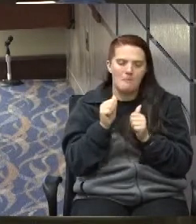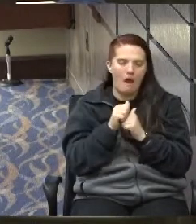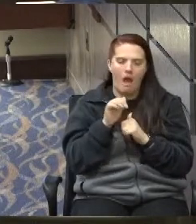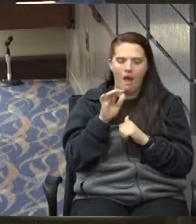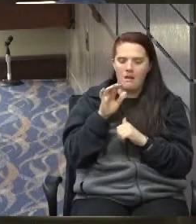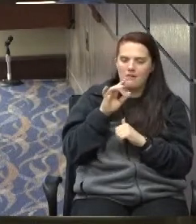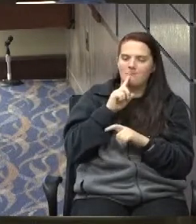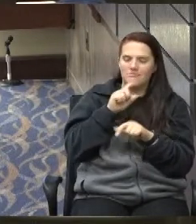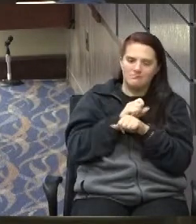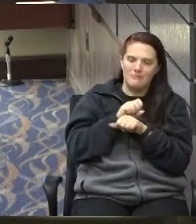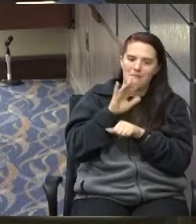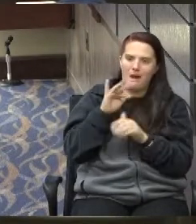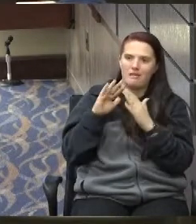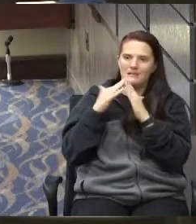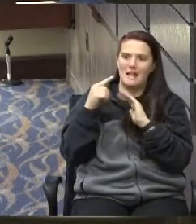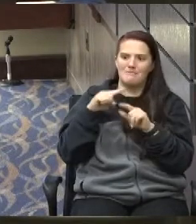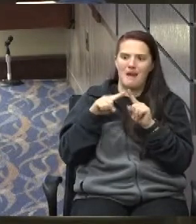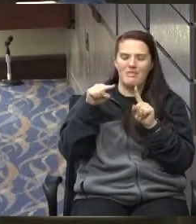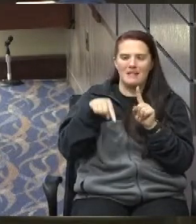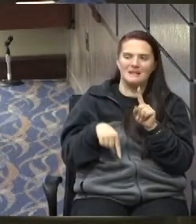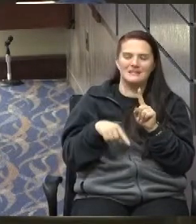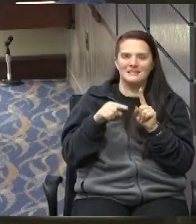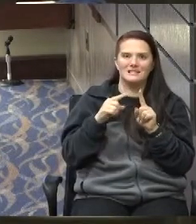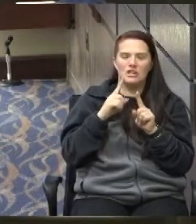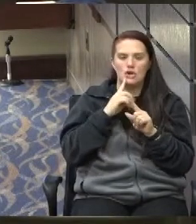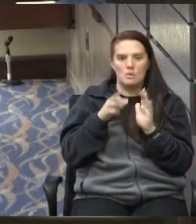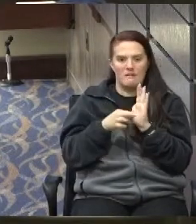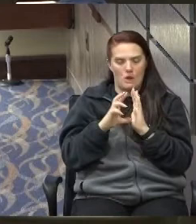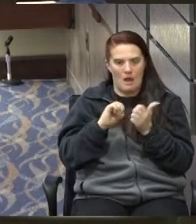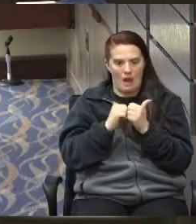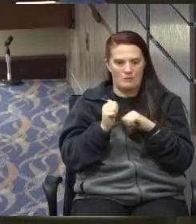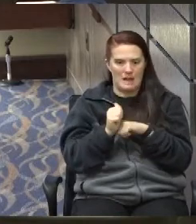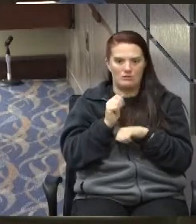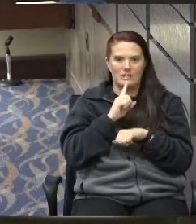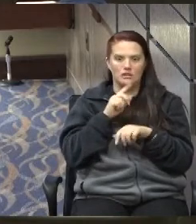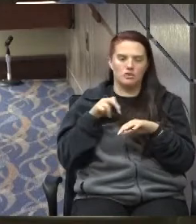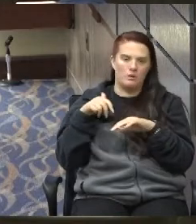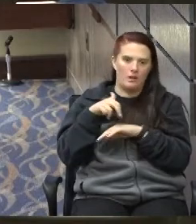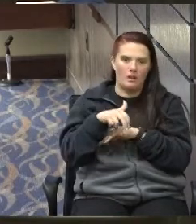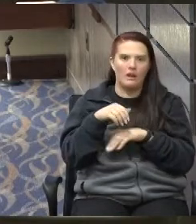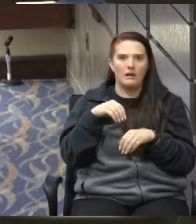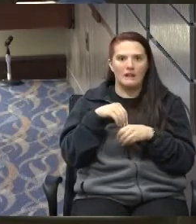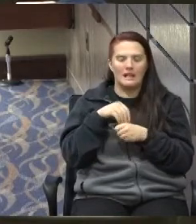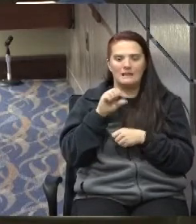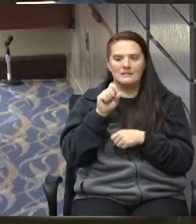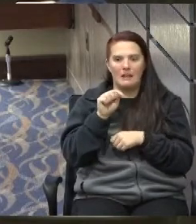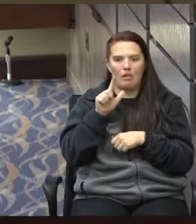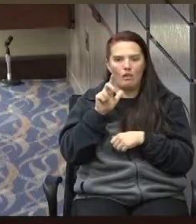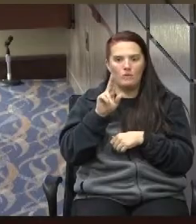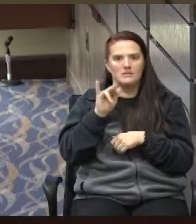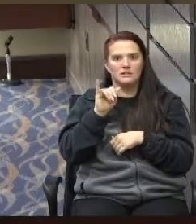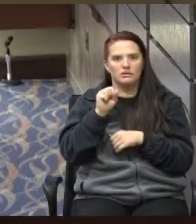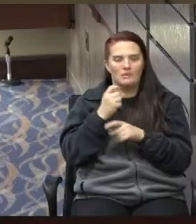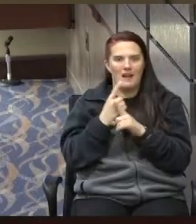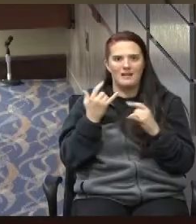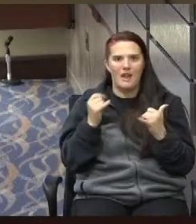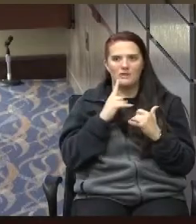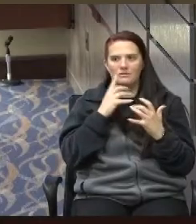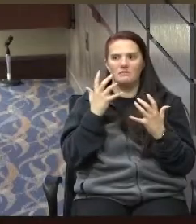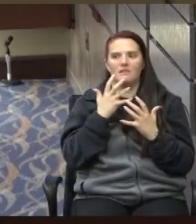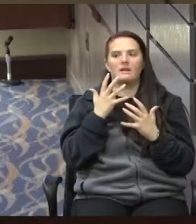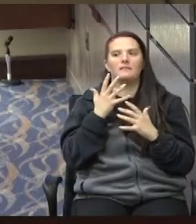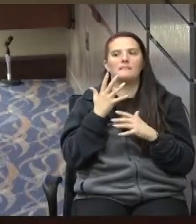city, but it's this scathing review on how dangerous it is to cross the streets in St. Louis right now. So it's all over the internet. It's a fascinating